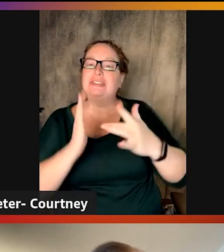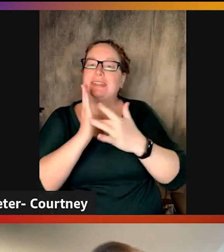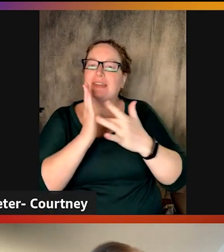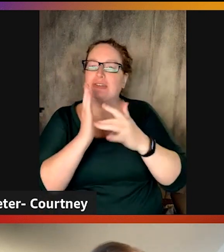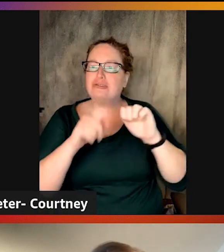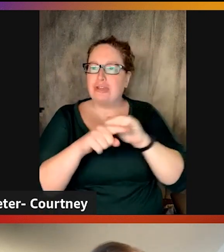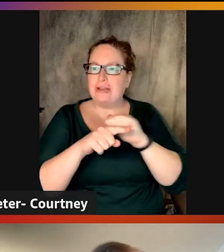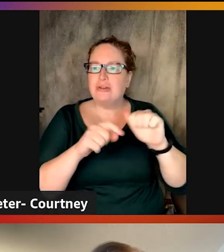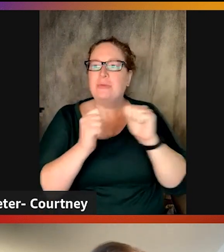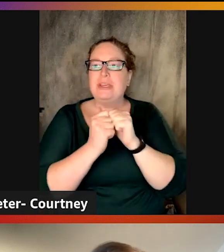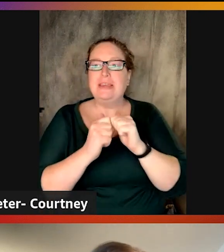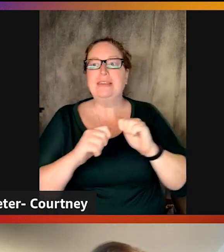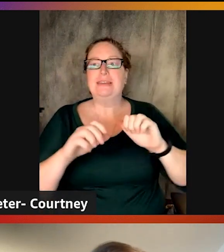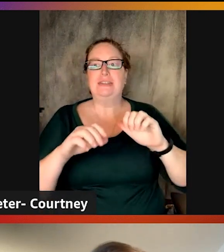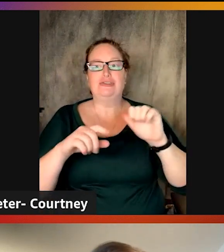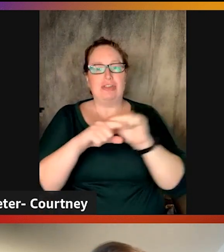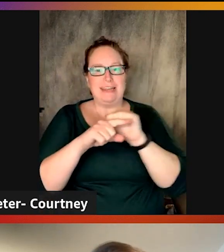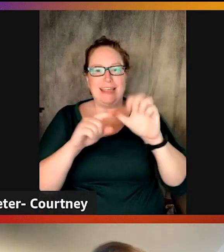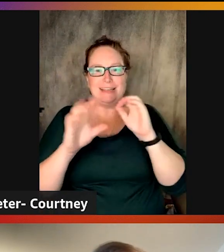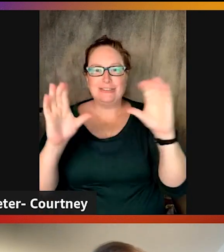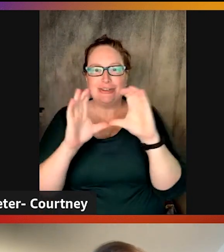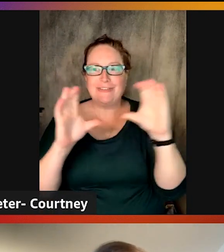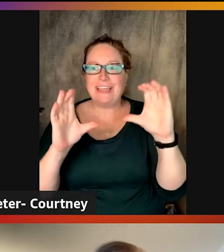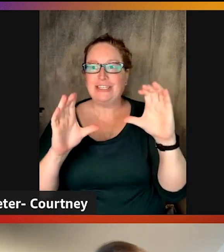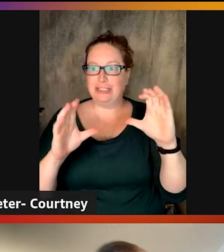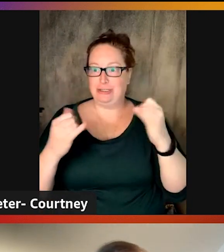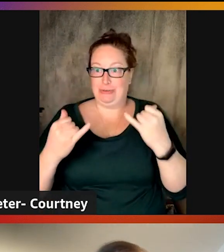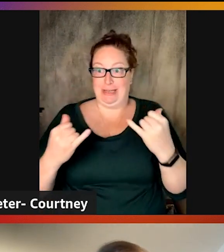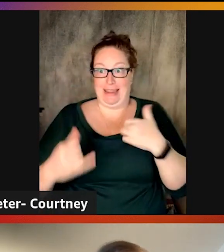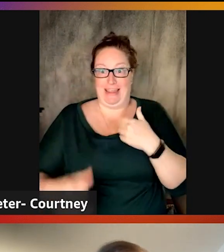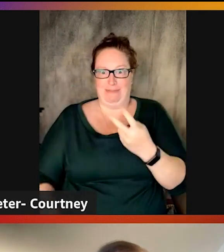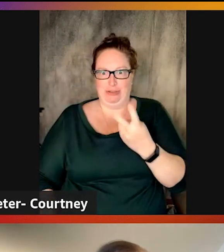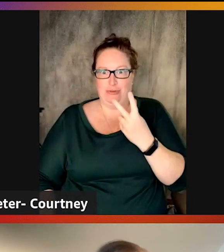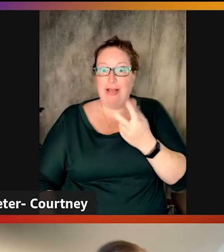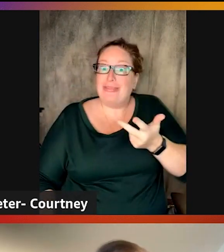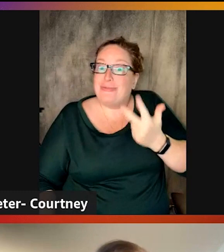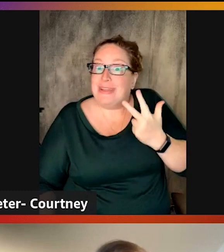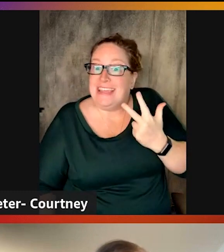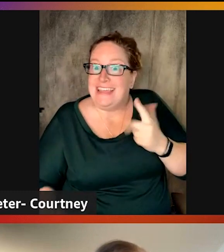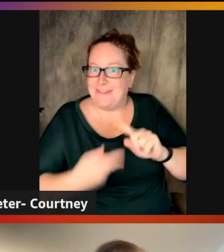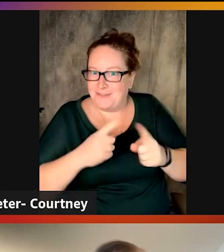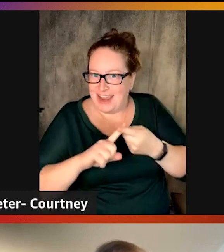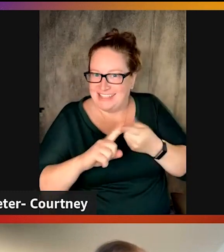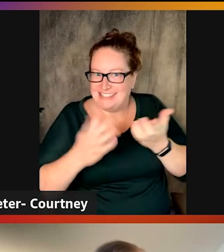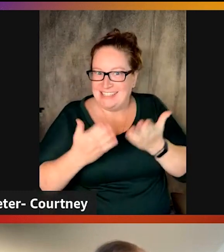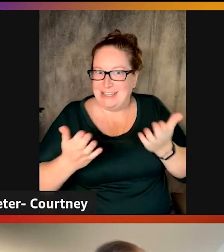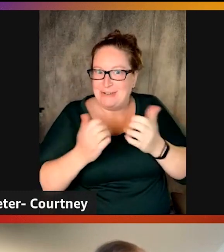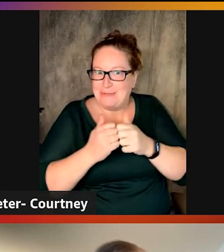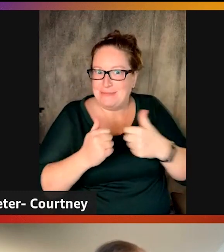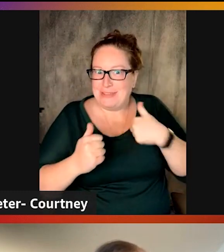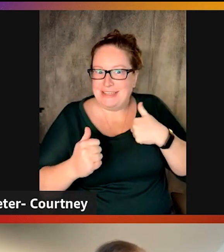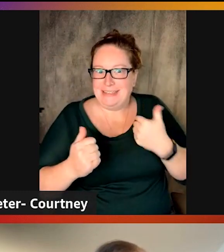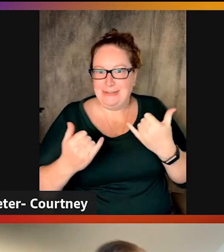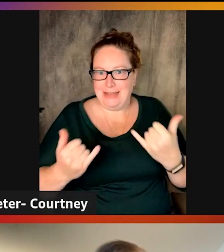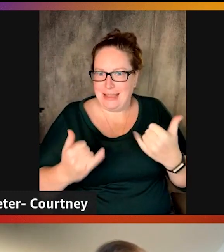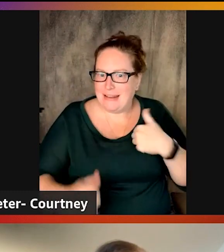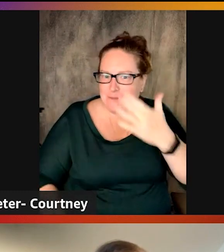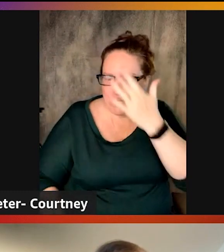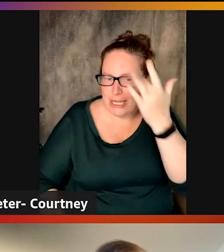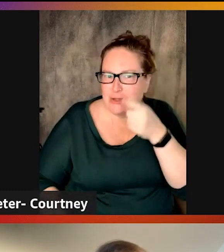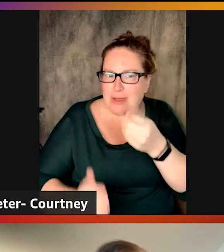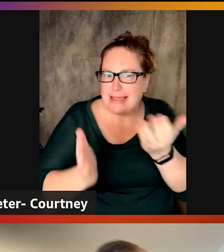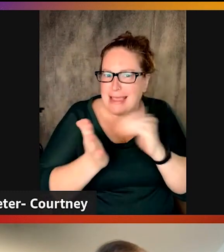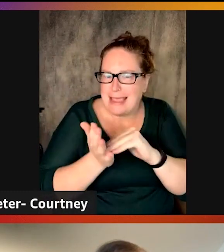And today I have two of my friends here with me. Well, three. Sorry. I forgot you again. Oh my gosh.